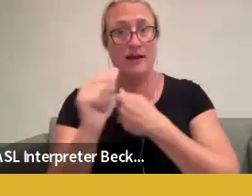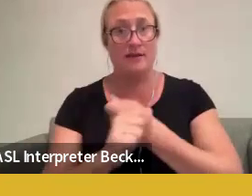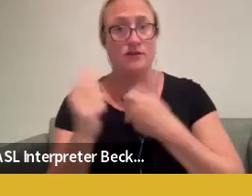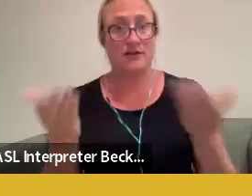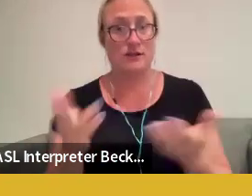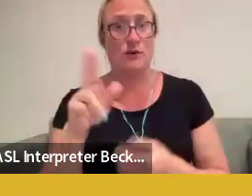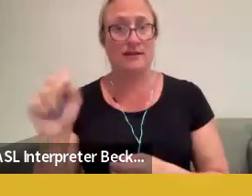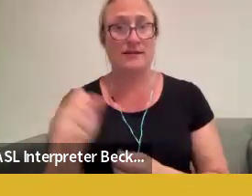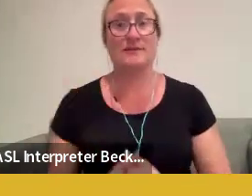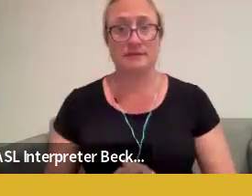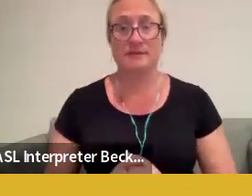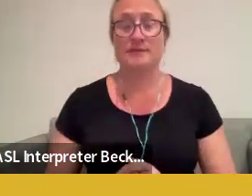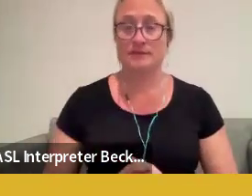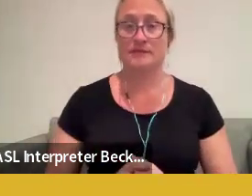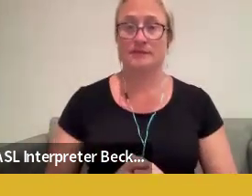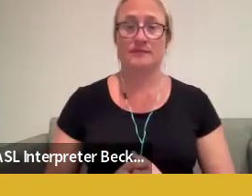States.